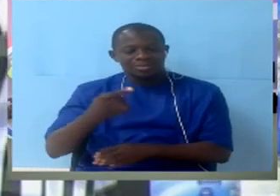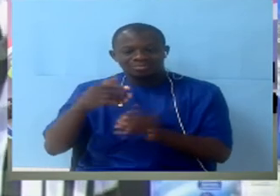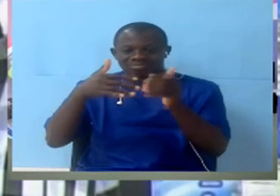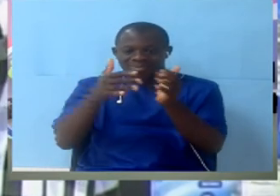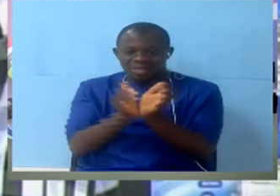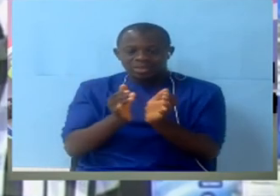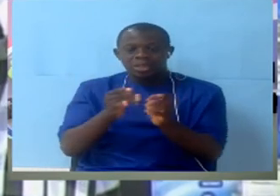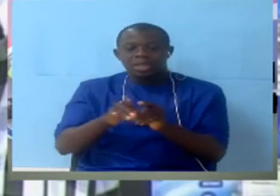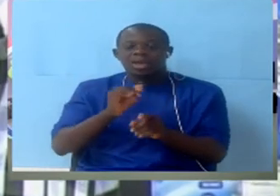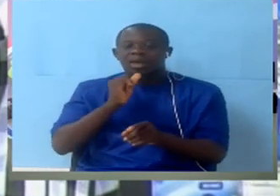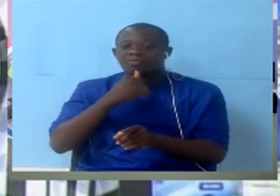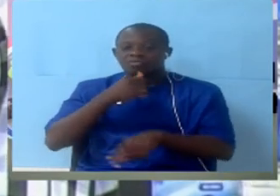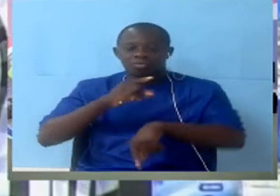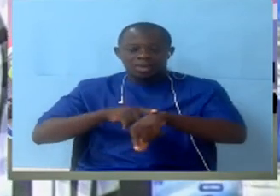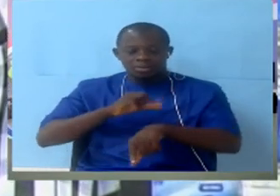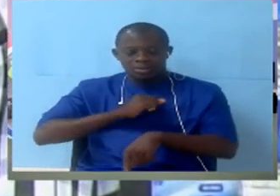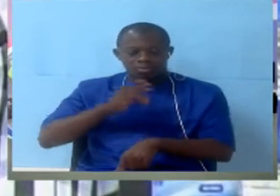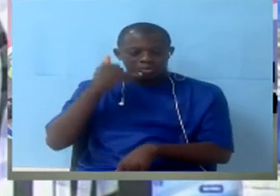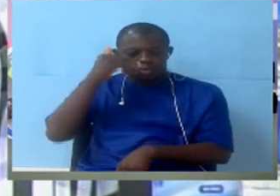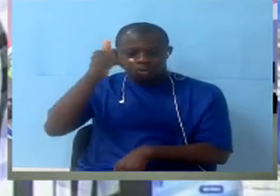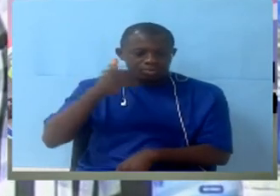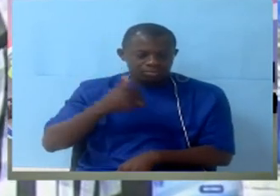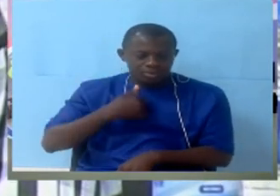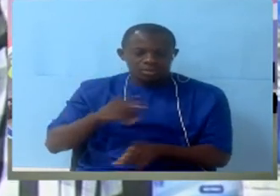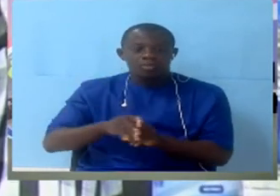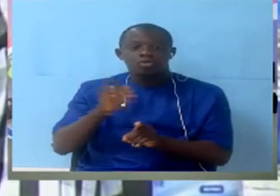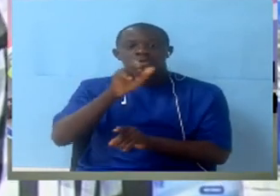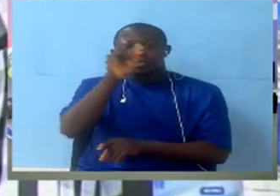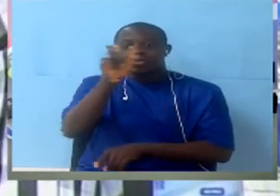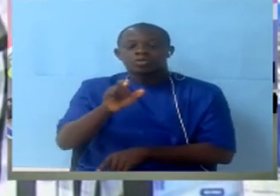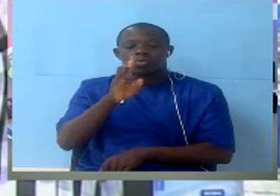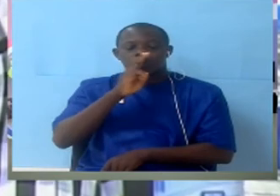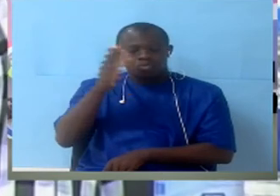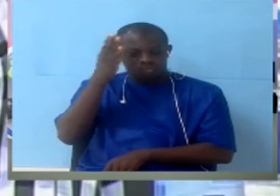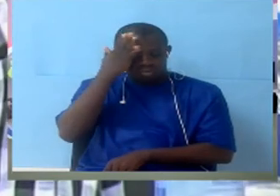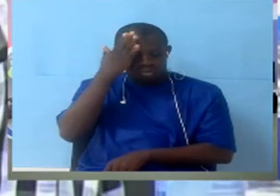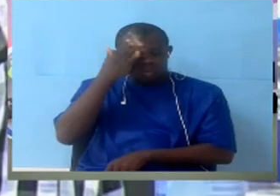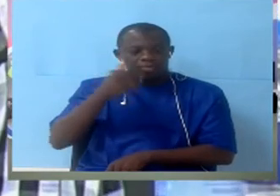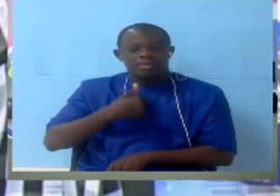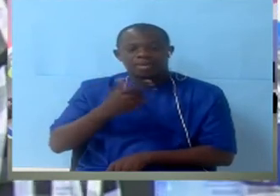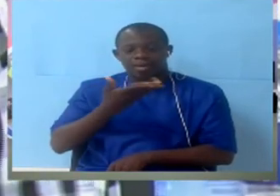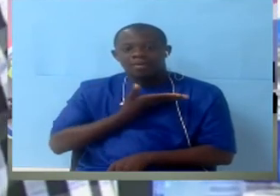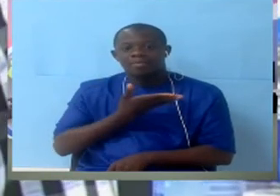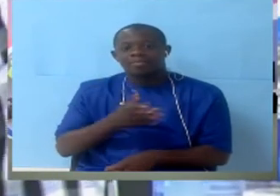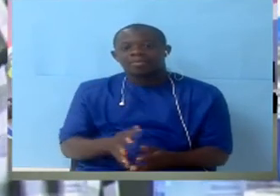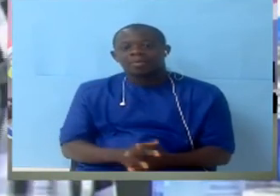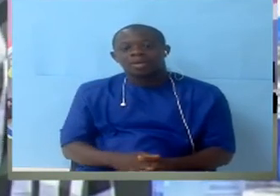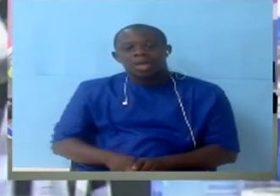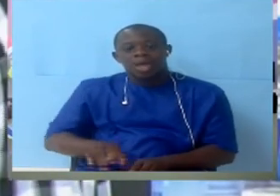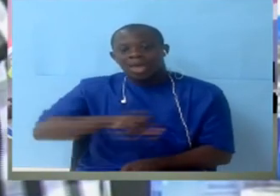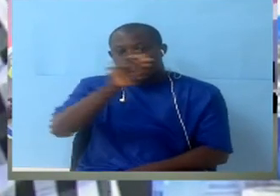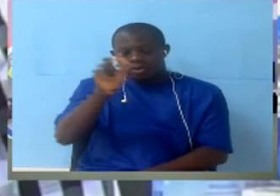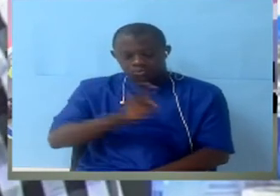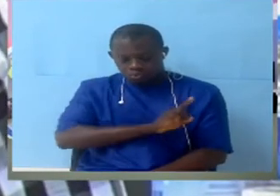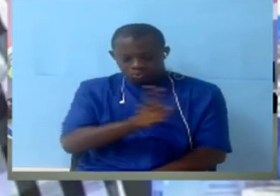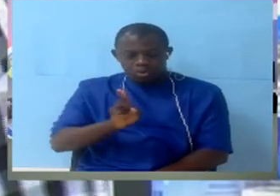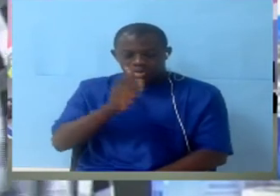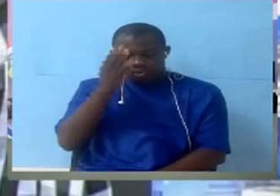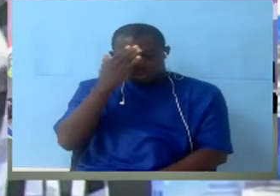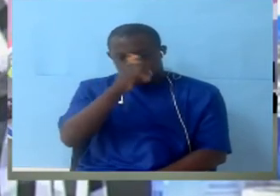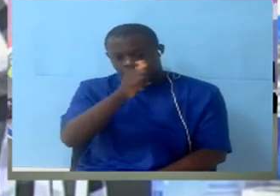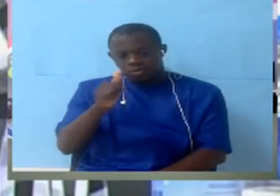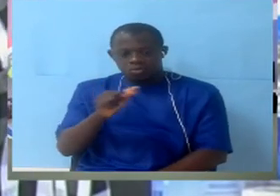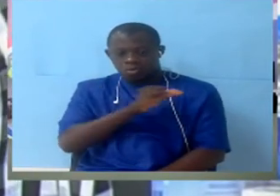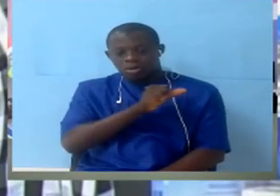time then he called me because mo lam yalan ko ay non ne because somebody he's somebody who knows me nga ñolom baake fam kana fo ya